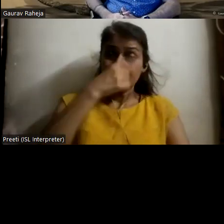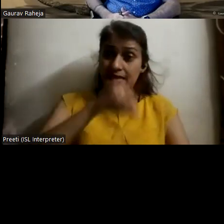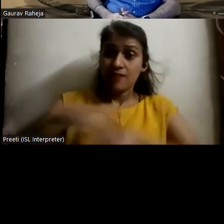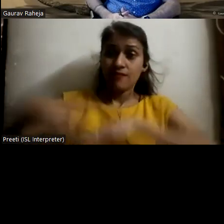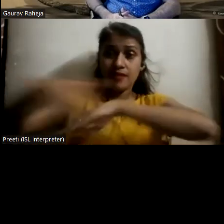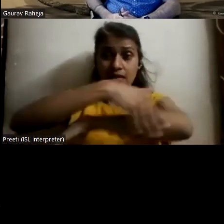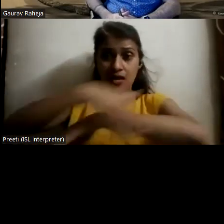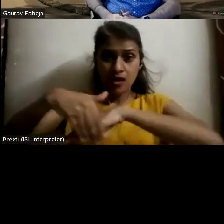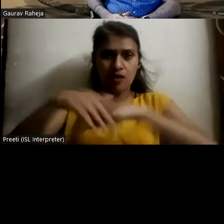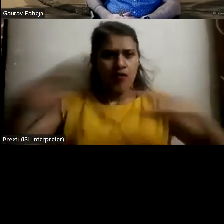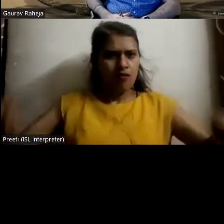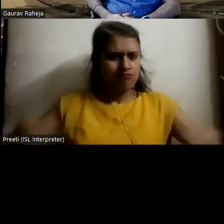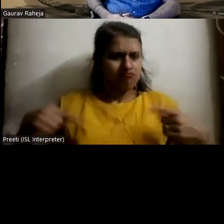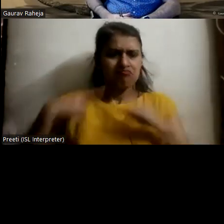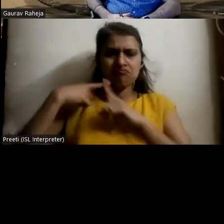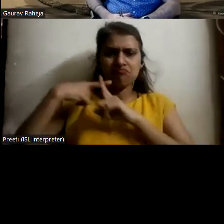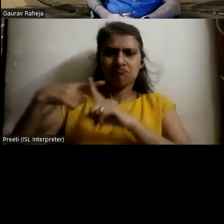to be a very optimistic gentleman.